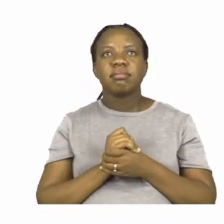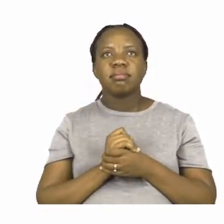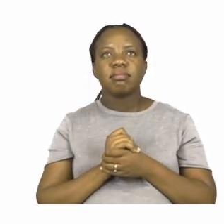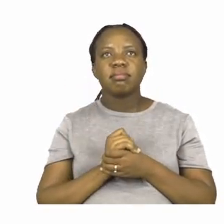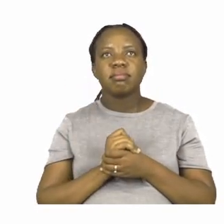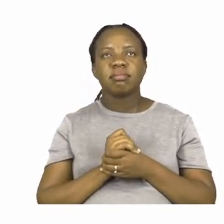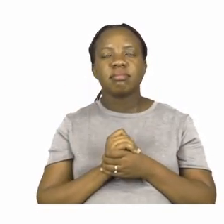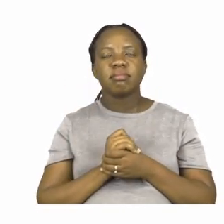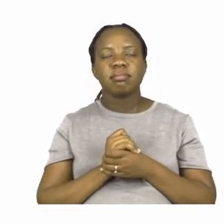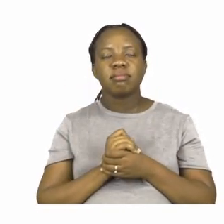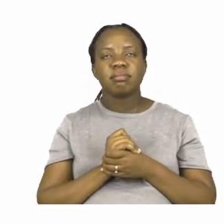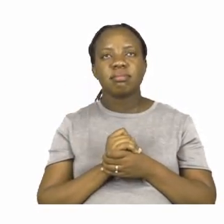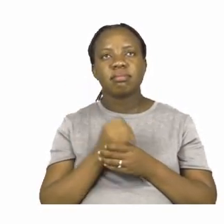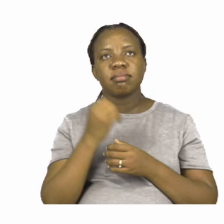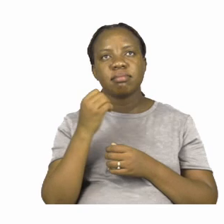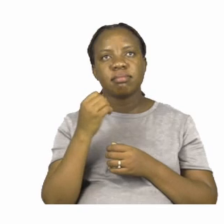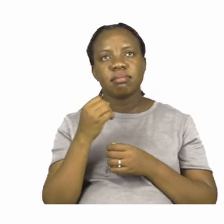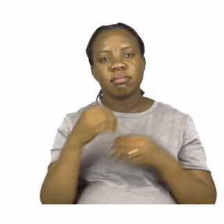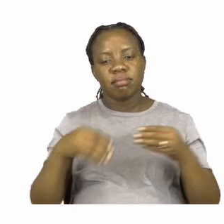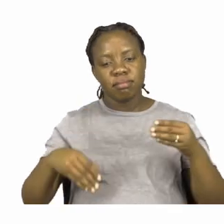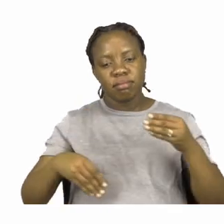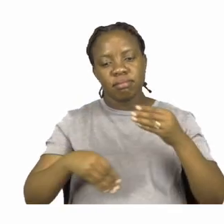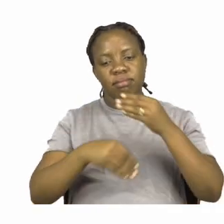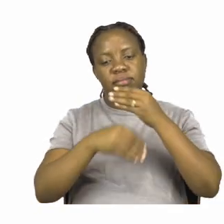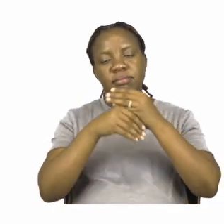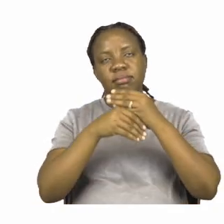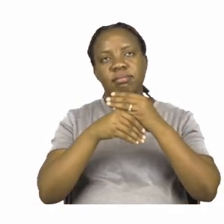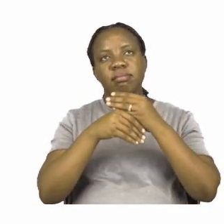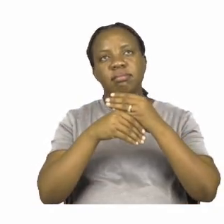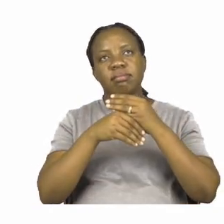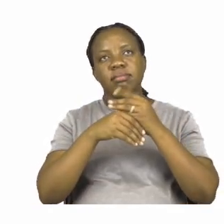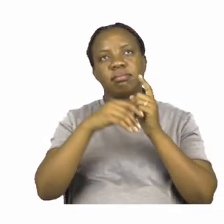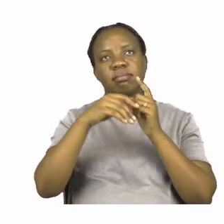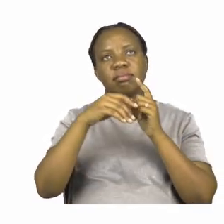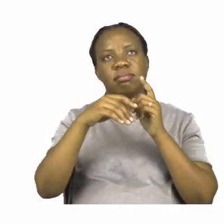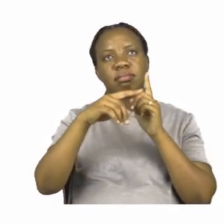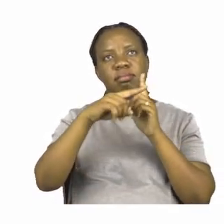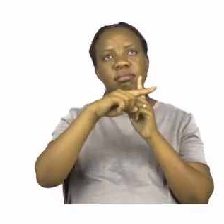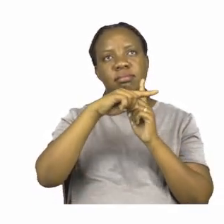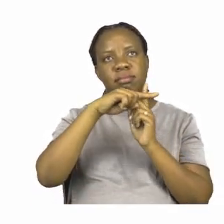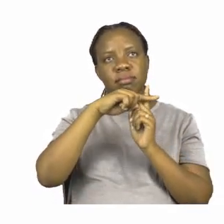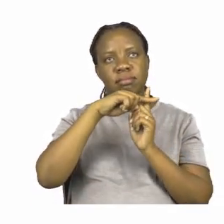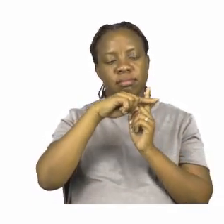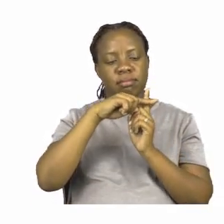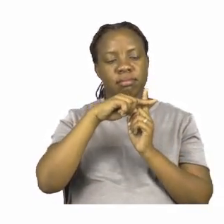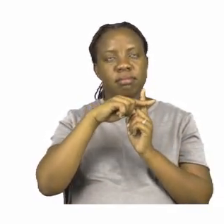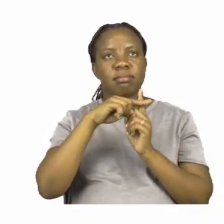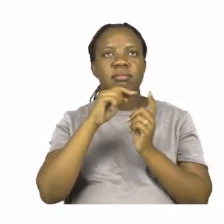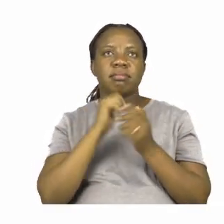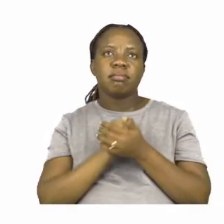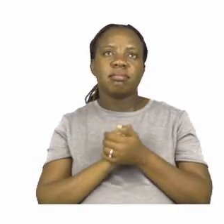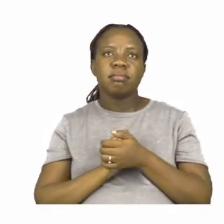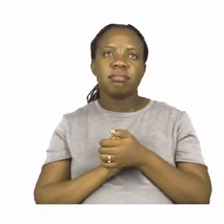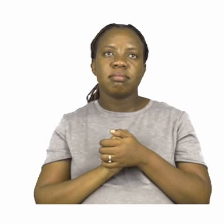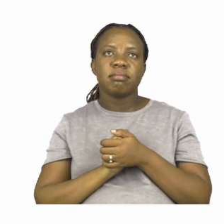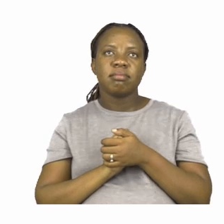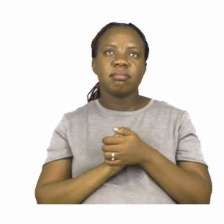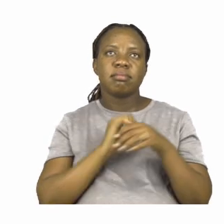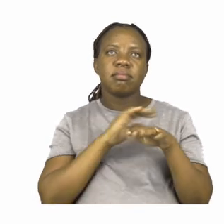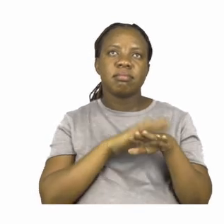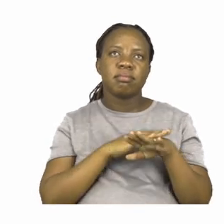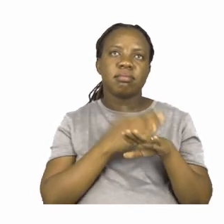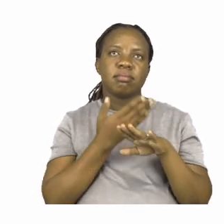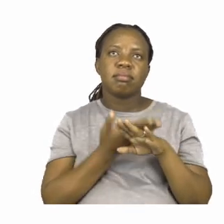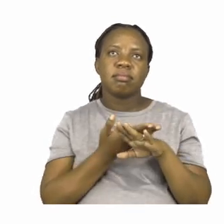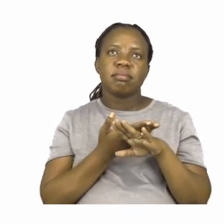and today we are adding by carrying over. And the example there is given to you that